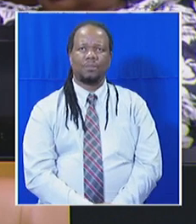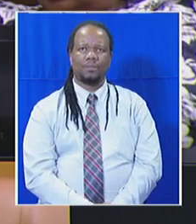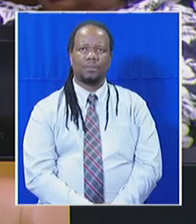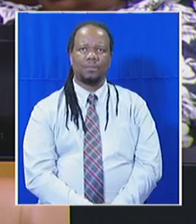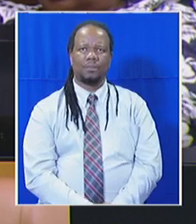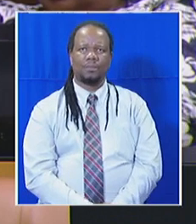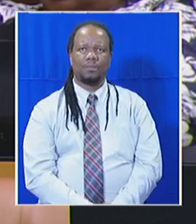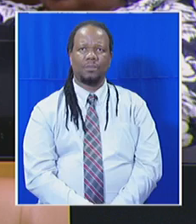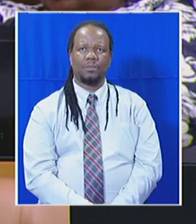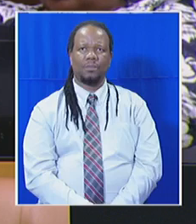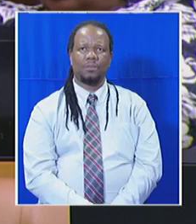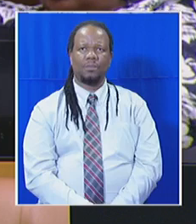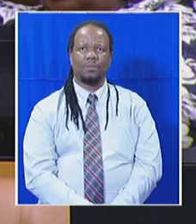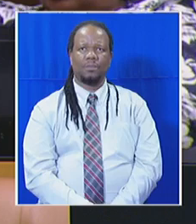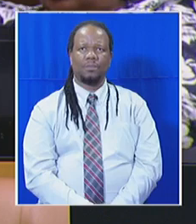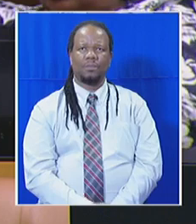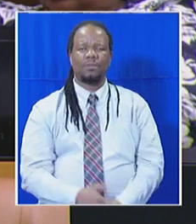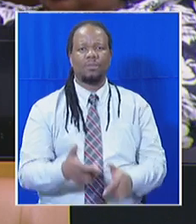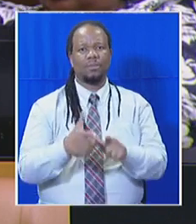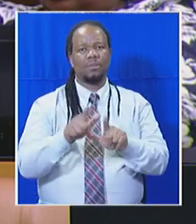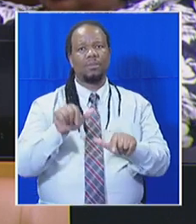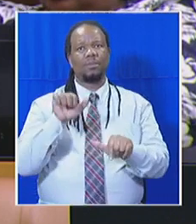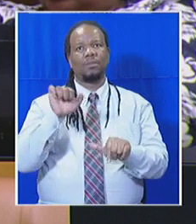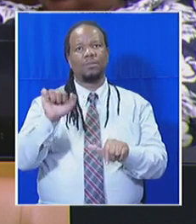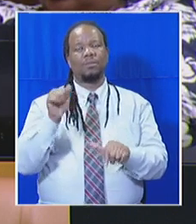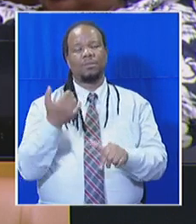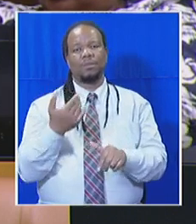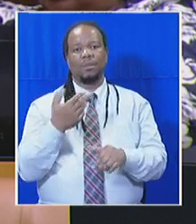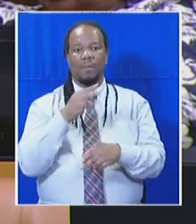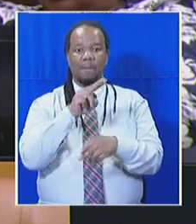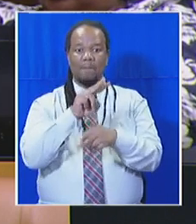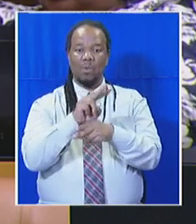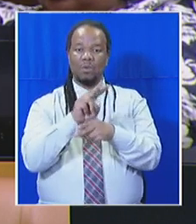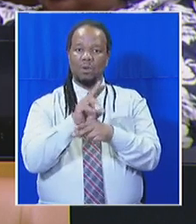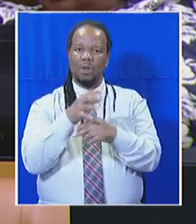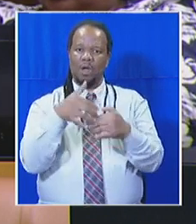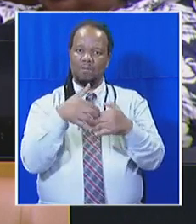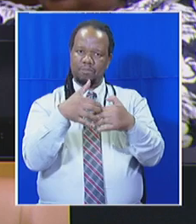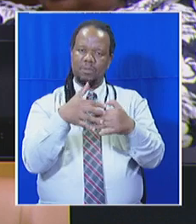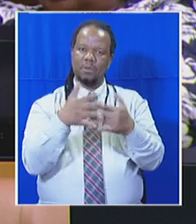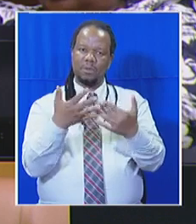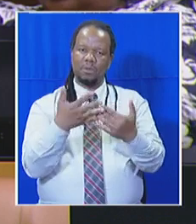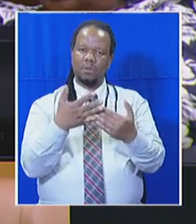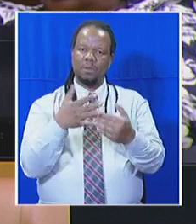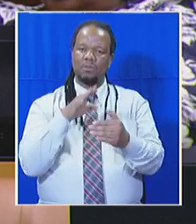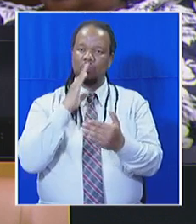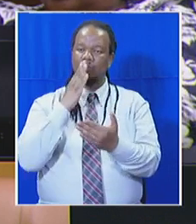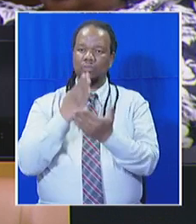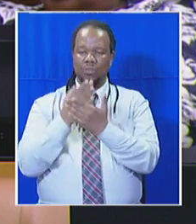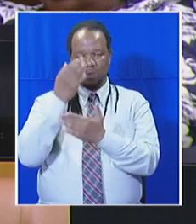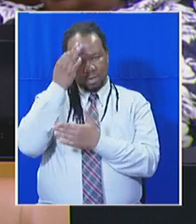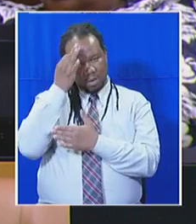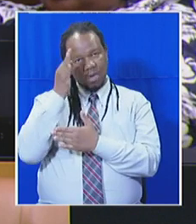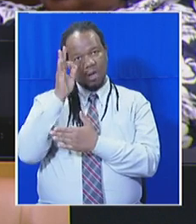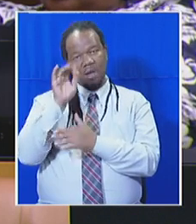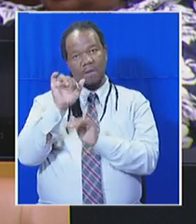Umbuzo wami wokuqala, what monitoring mechanism will be put in place to ensure that the government gets